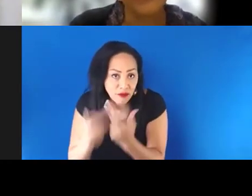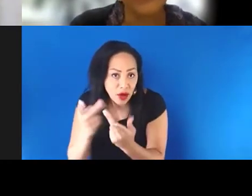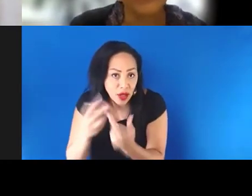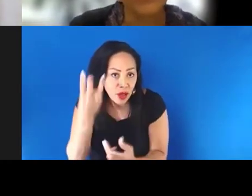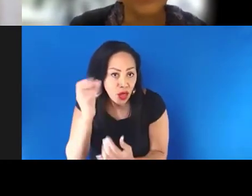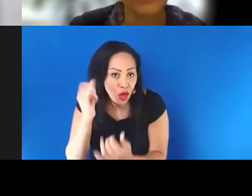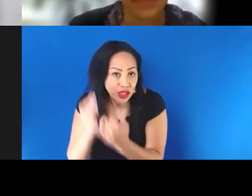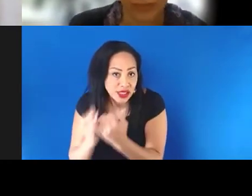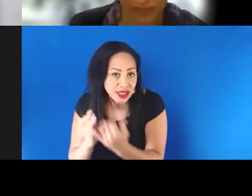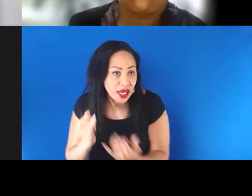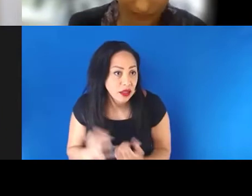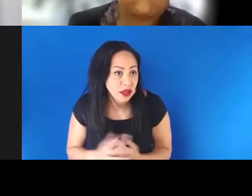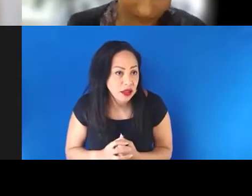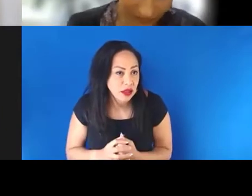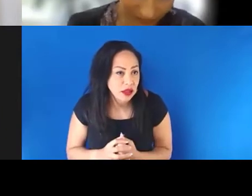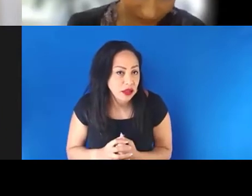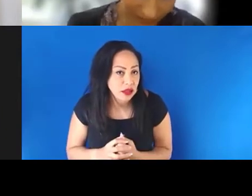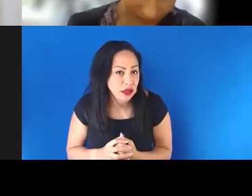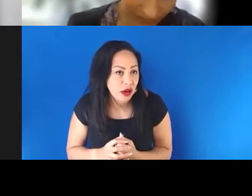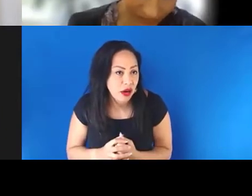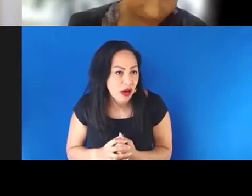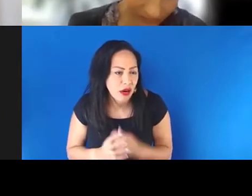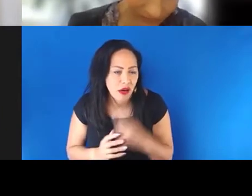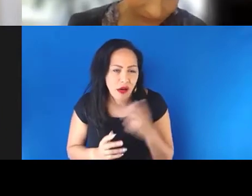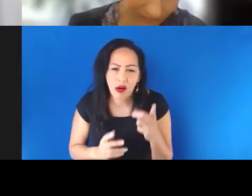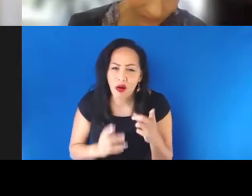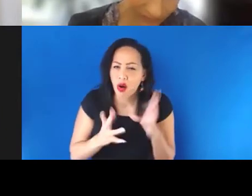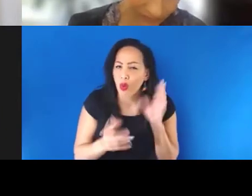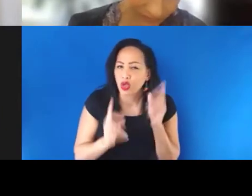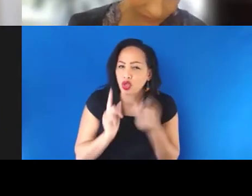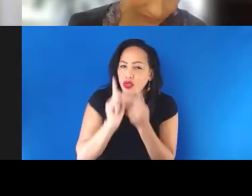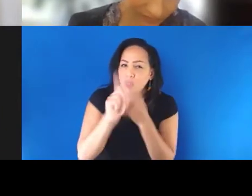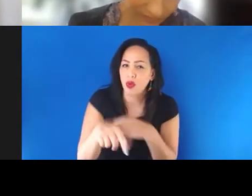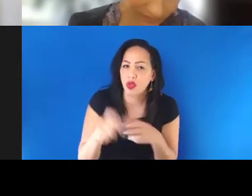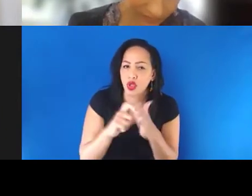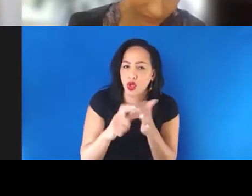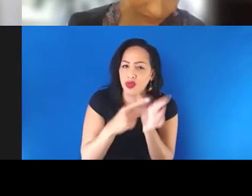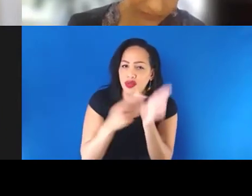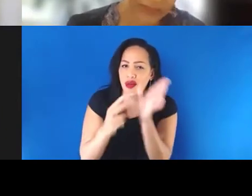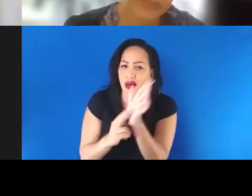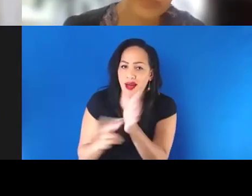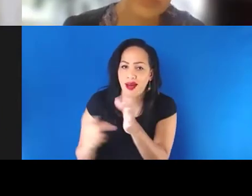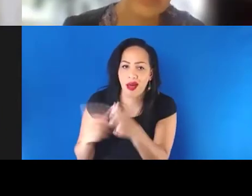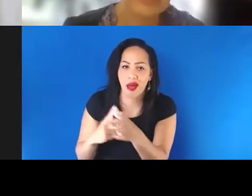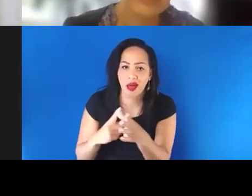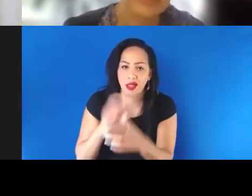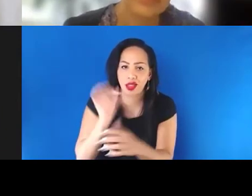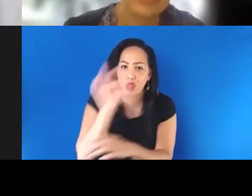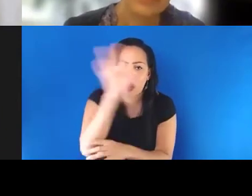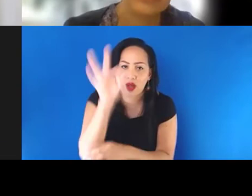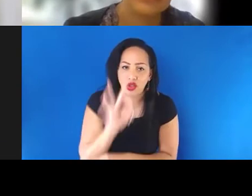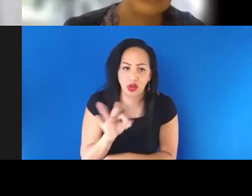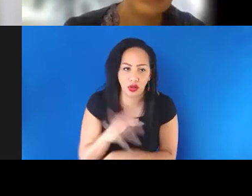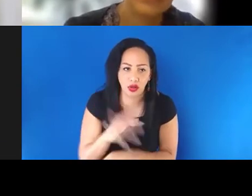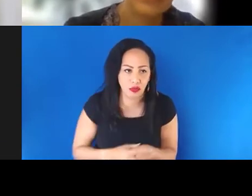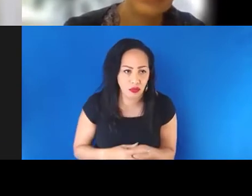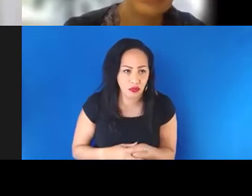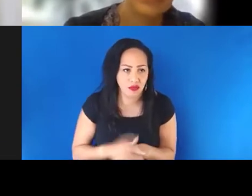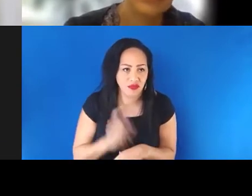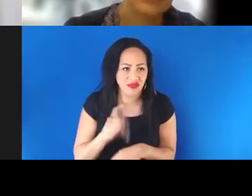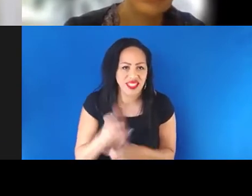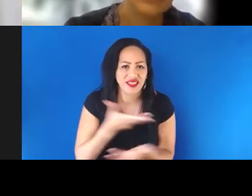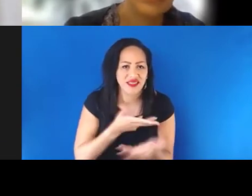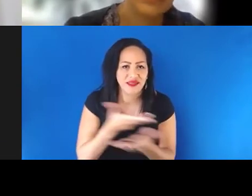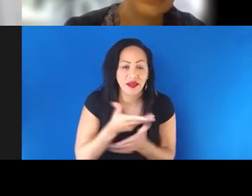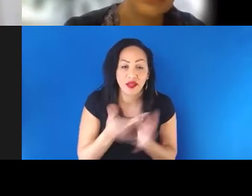I mean, just to come in on Diana's question very quickly, you know, this discussion about